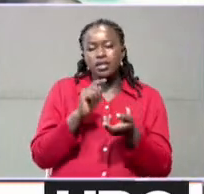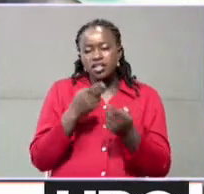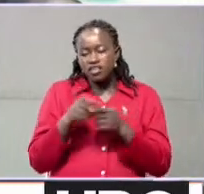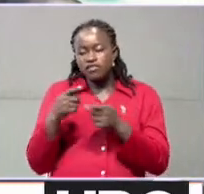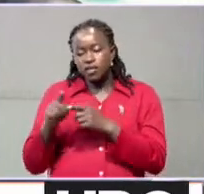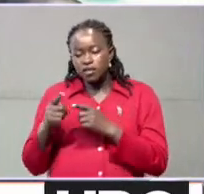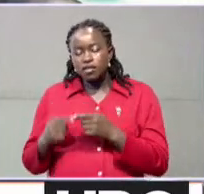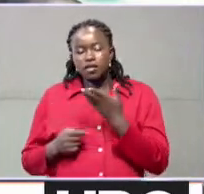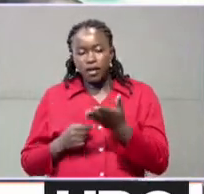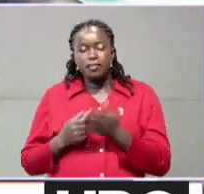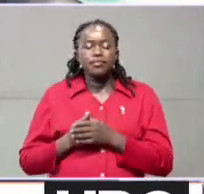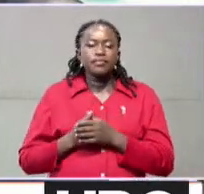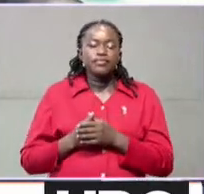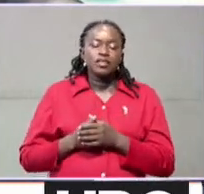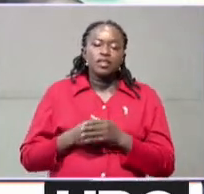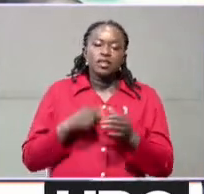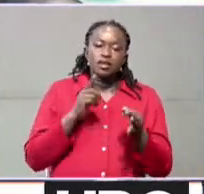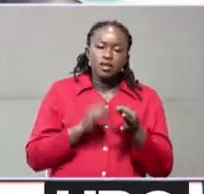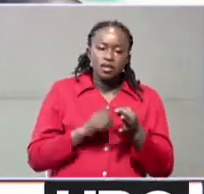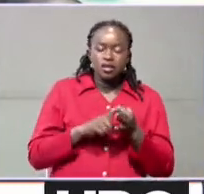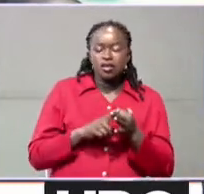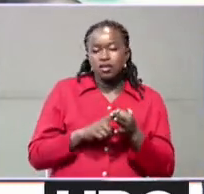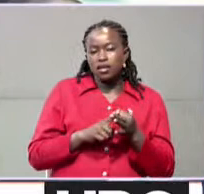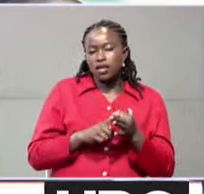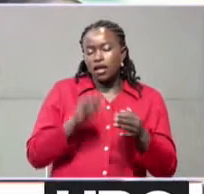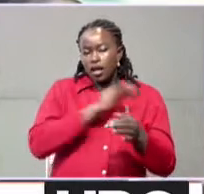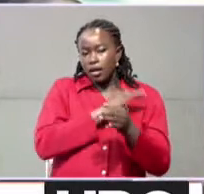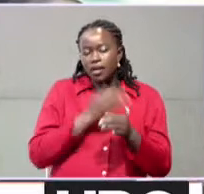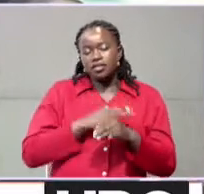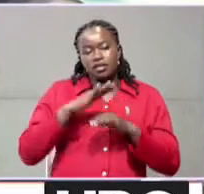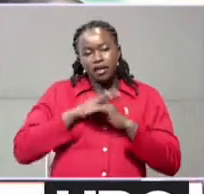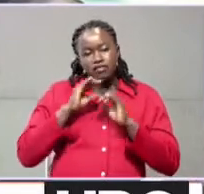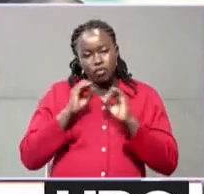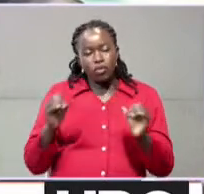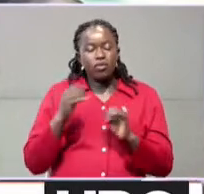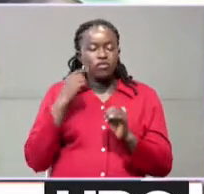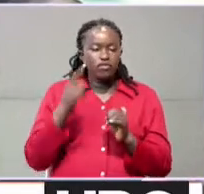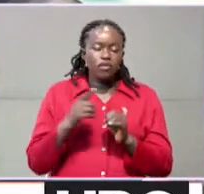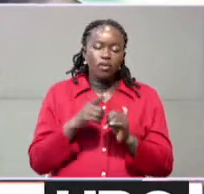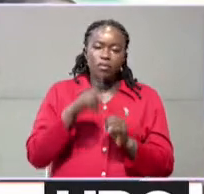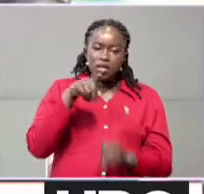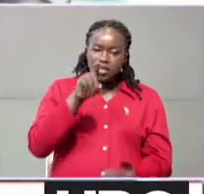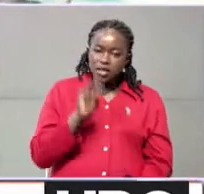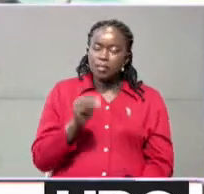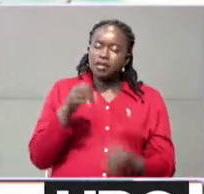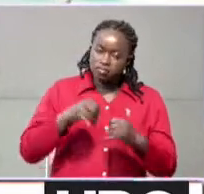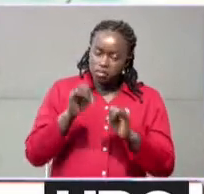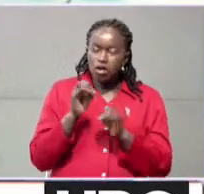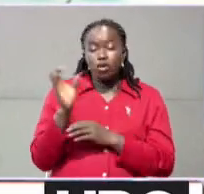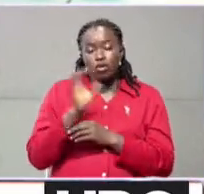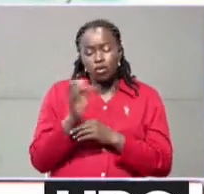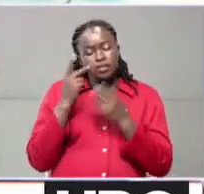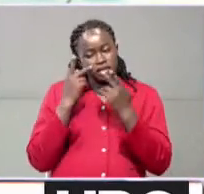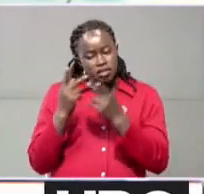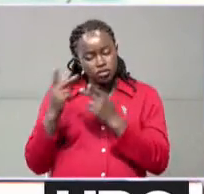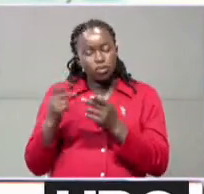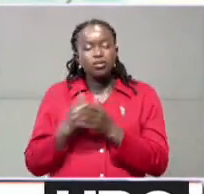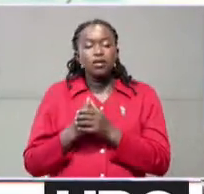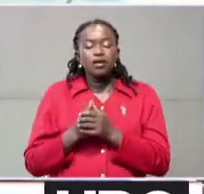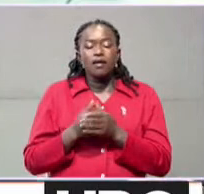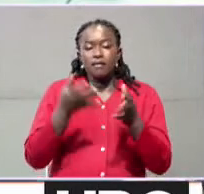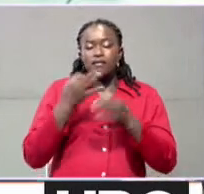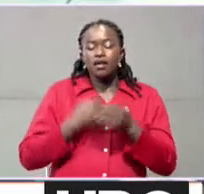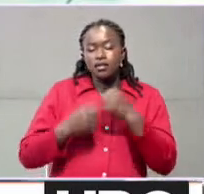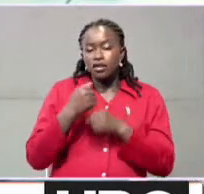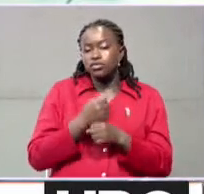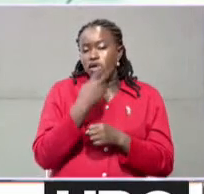three inadequate capacity and readiness for pdm implementation the committee notes that noted that in financial year